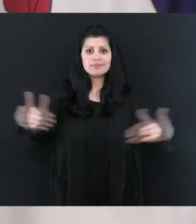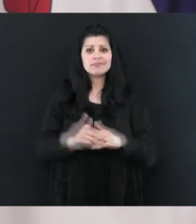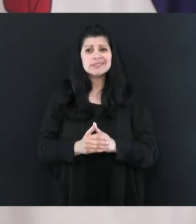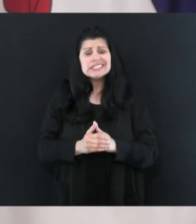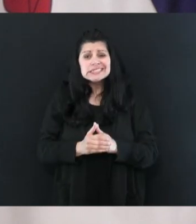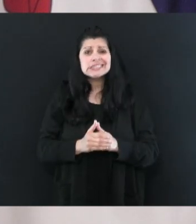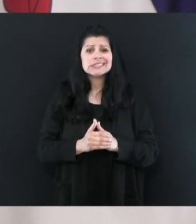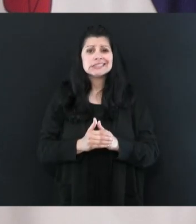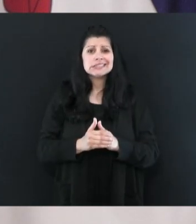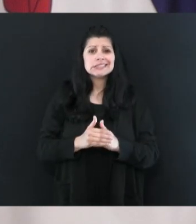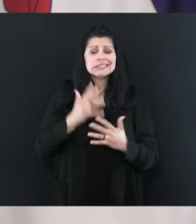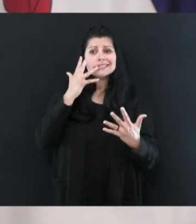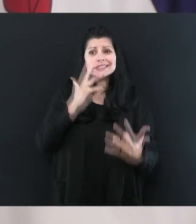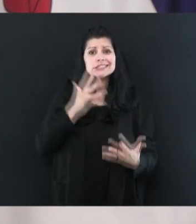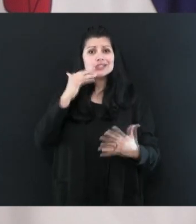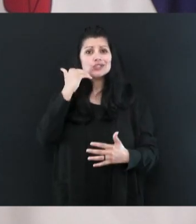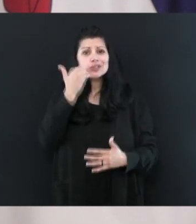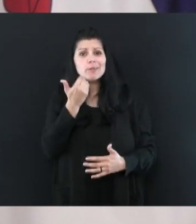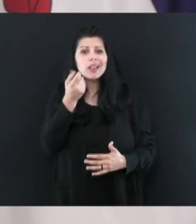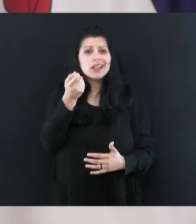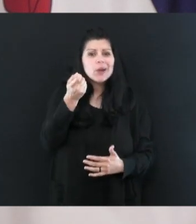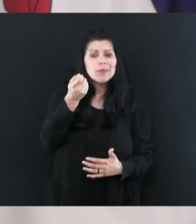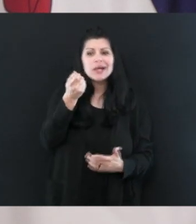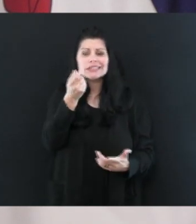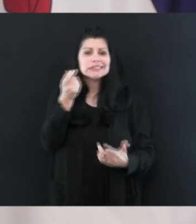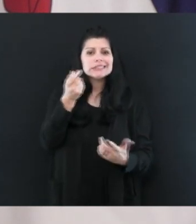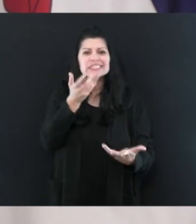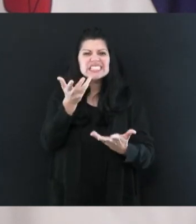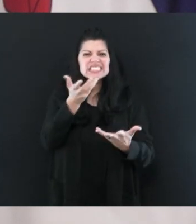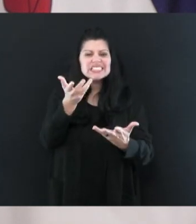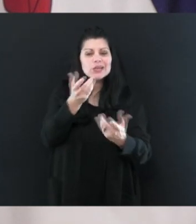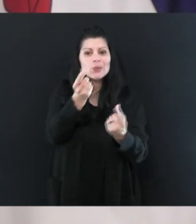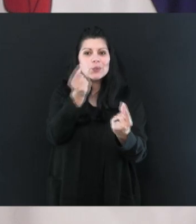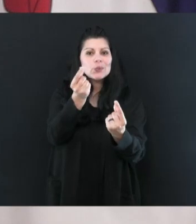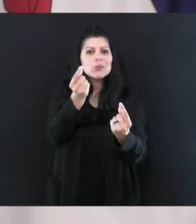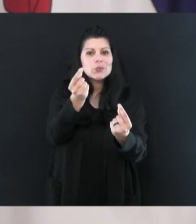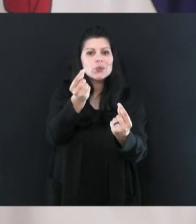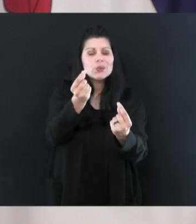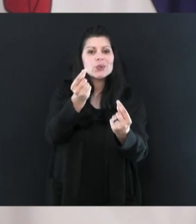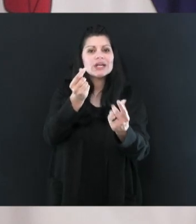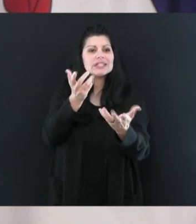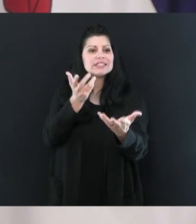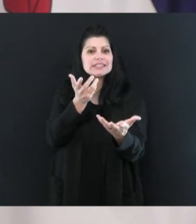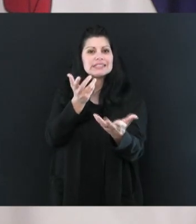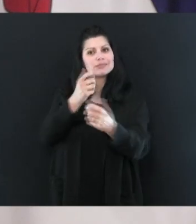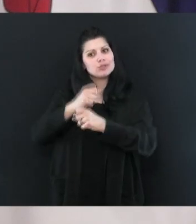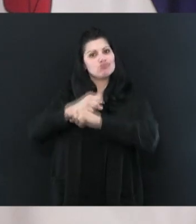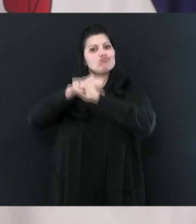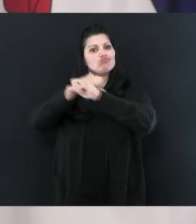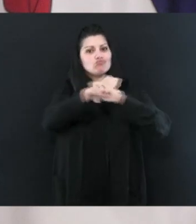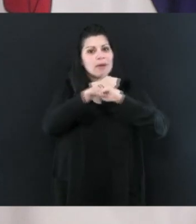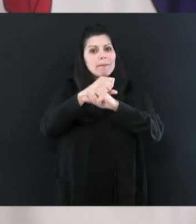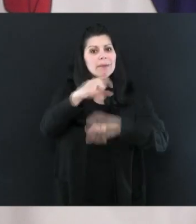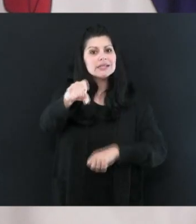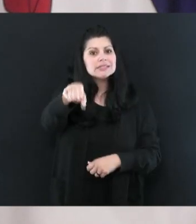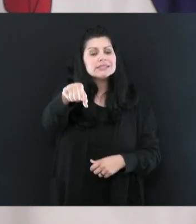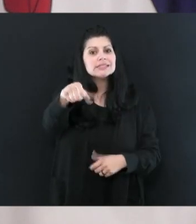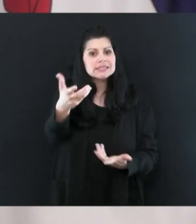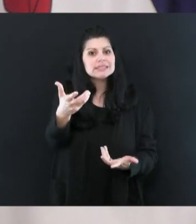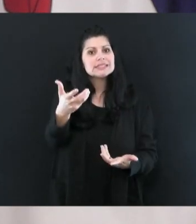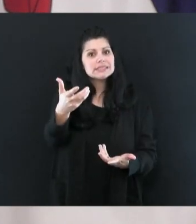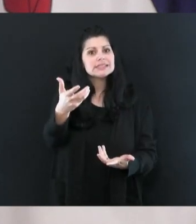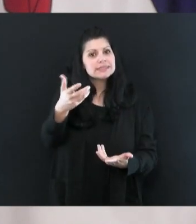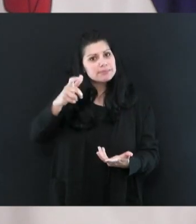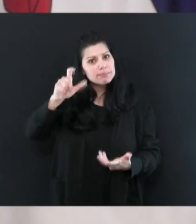got to go through. But we better take heed to any and everything we can to try to be as safe